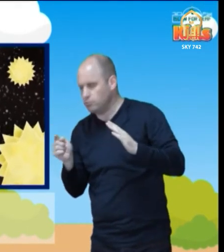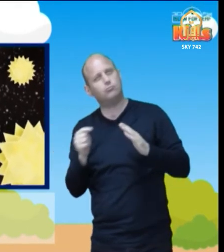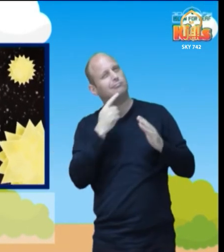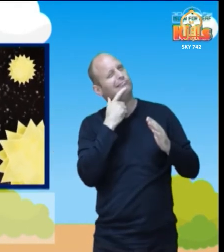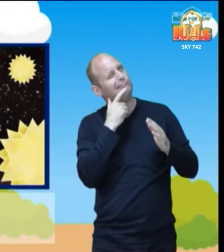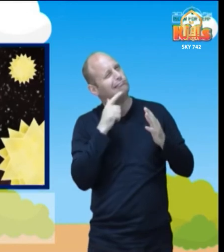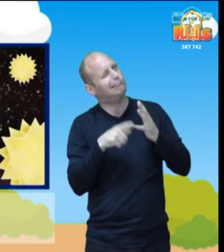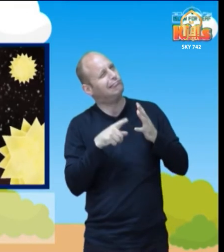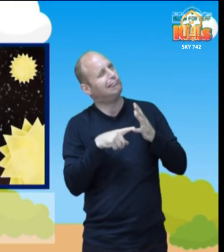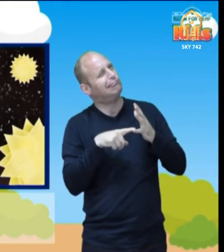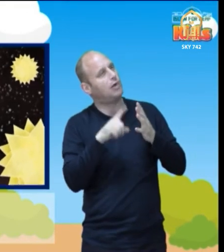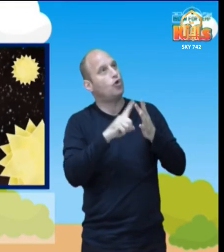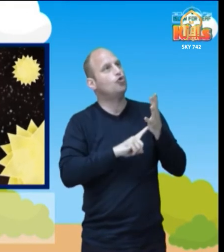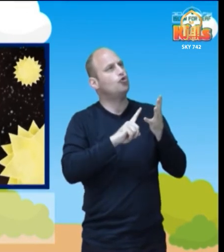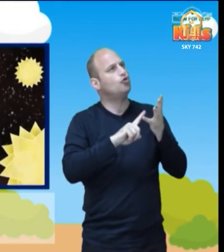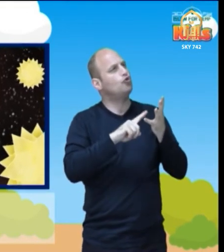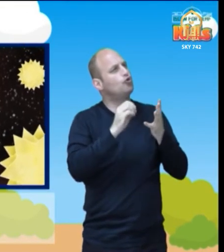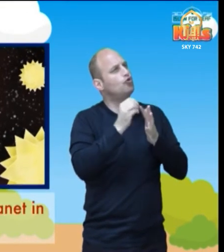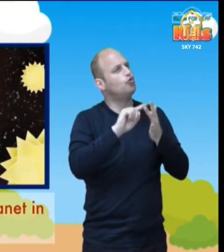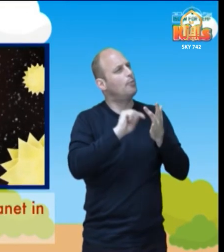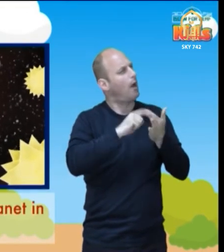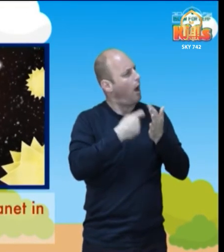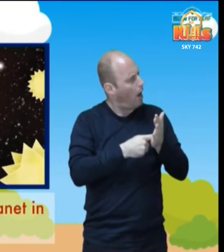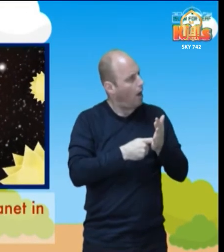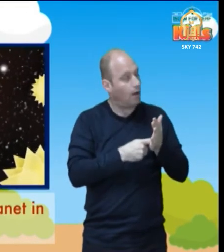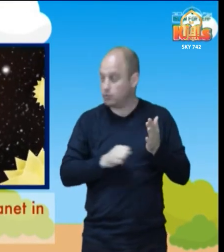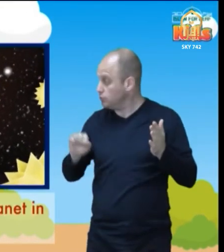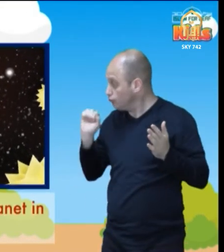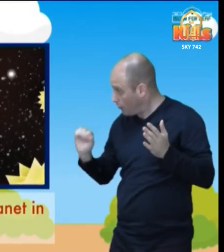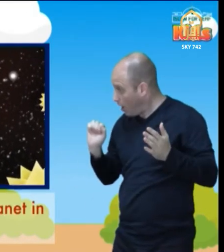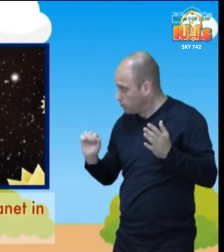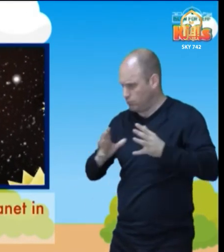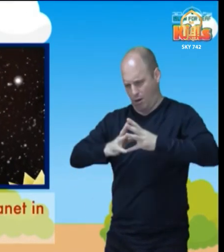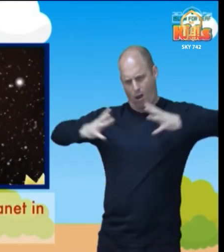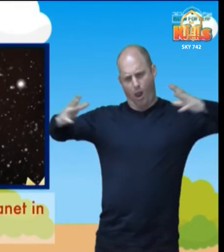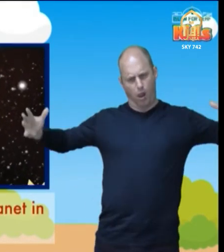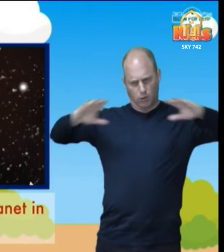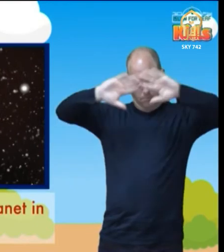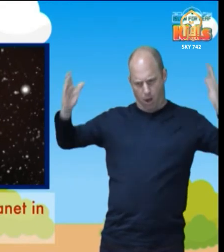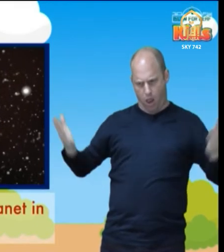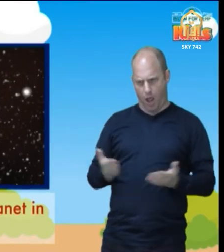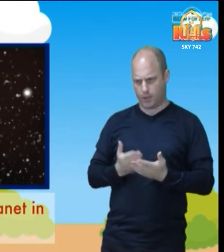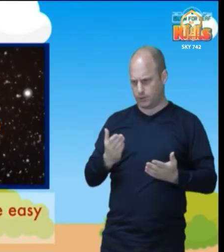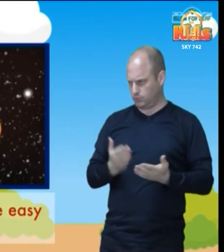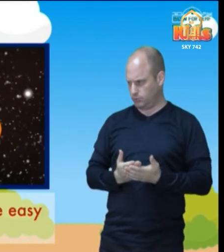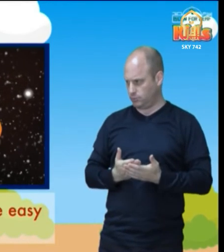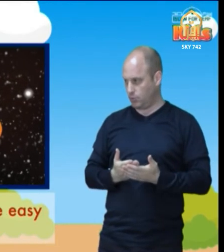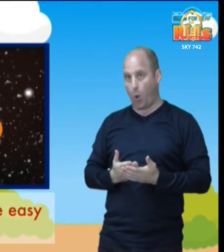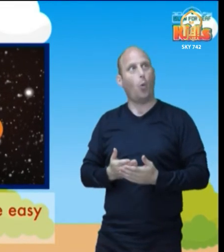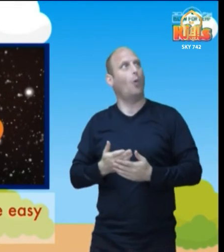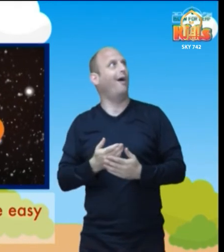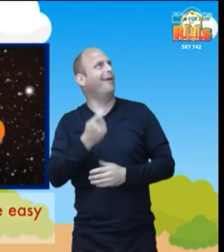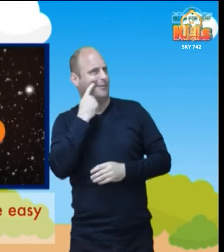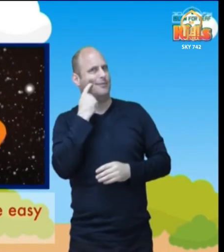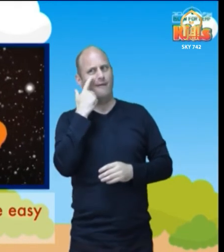Jupiter. That's right, sis. Jupiter is the largest planet in our solar system. Oh, Jupiter should